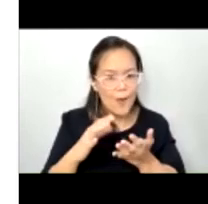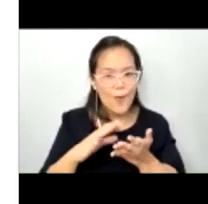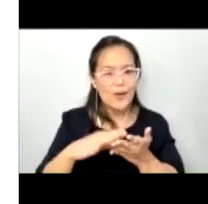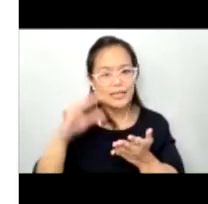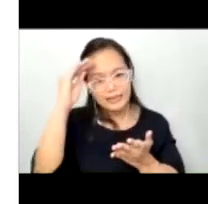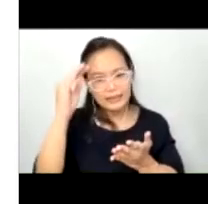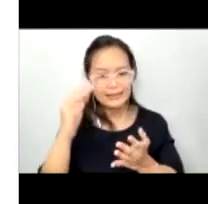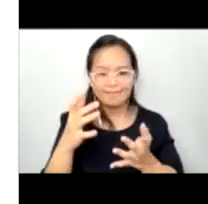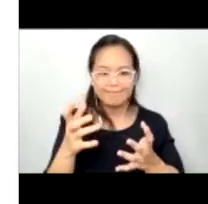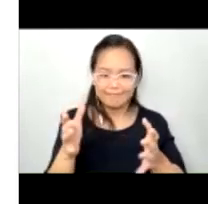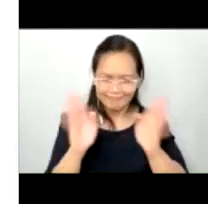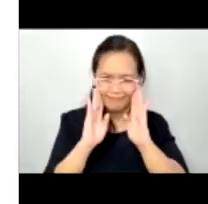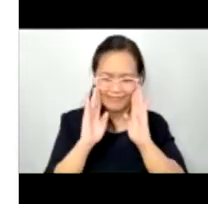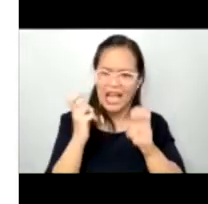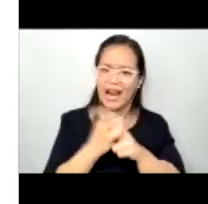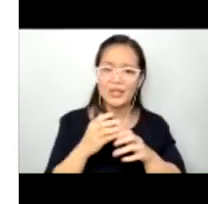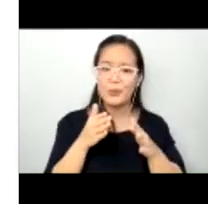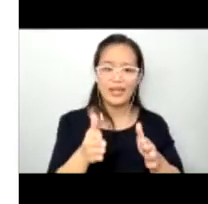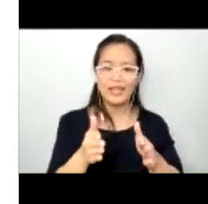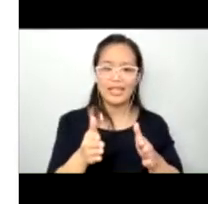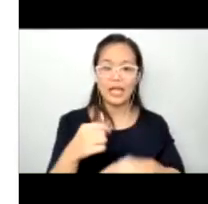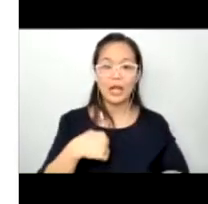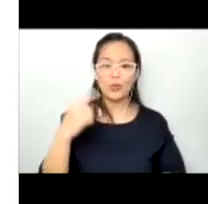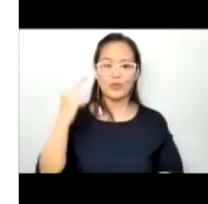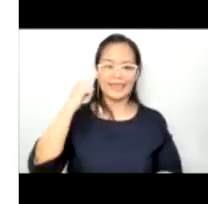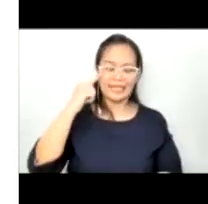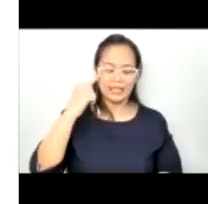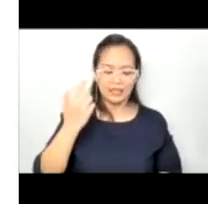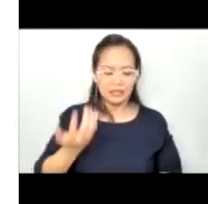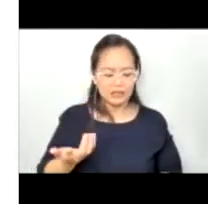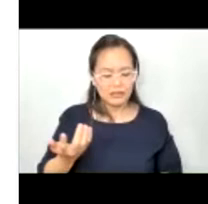way because I thought that